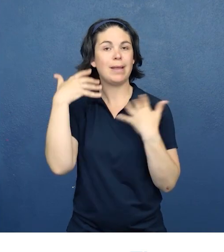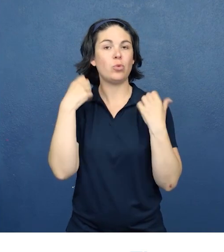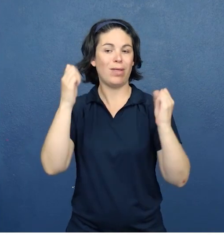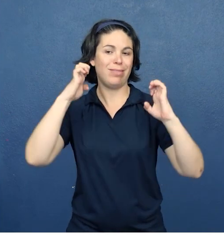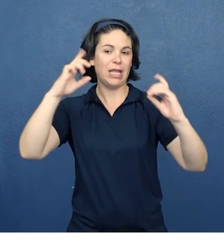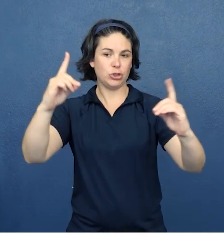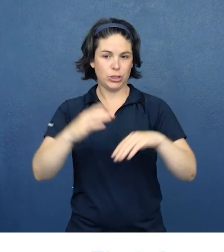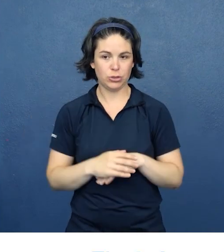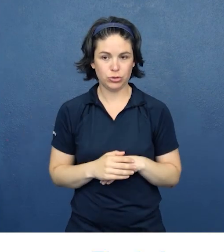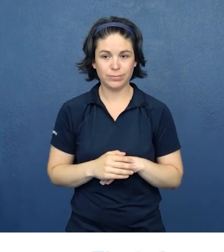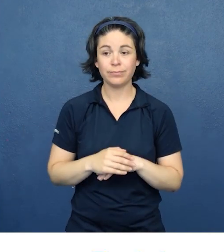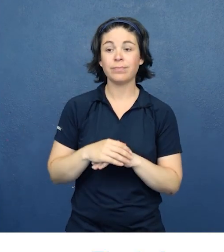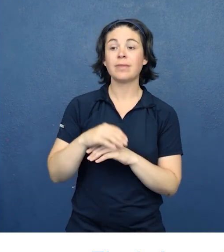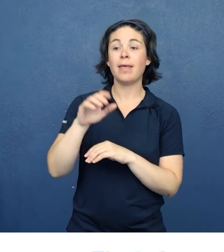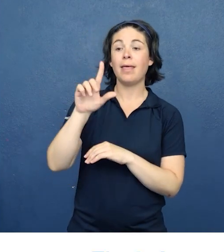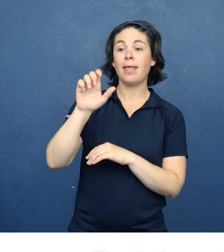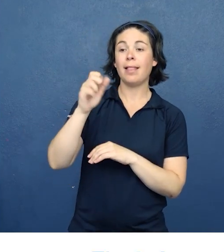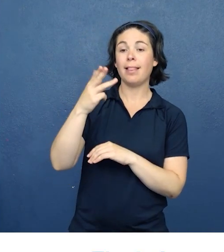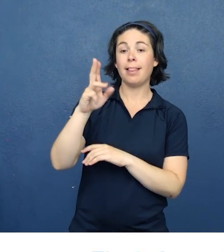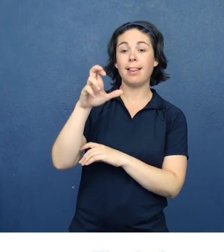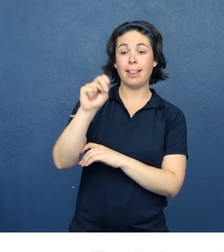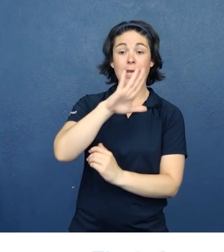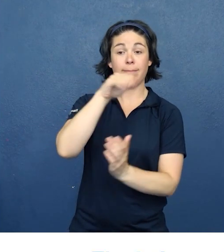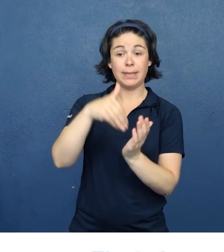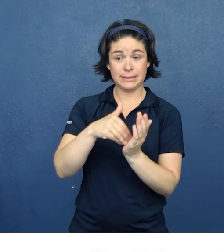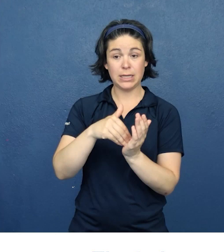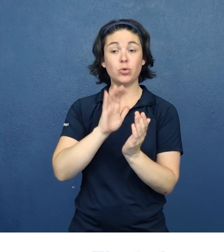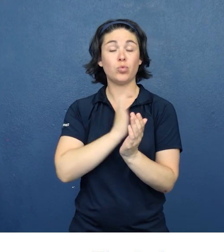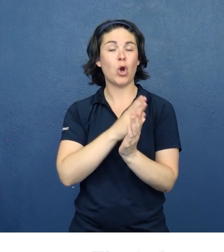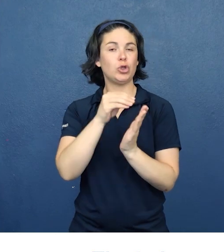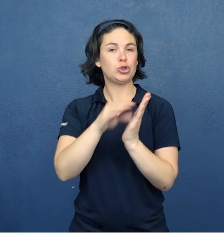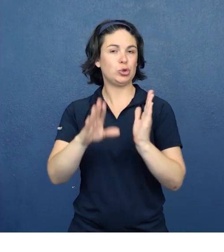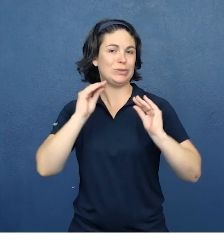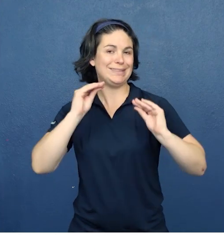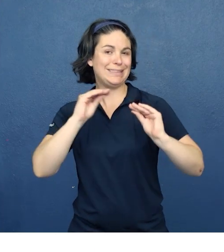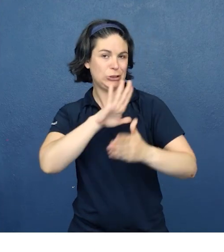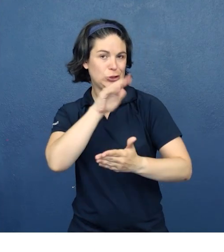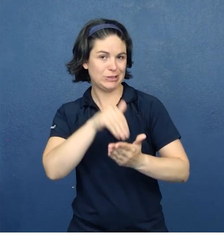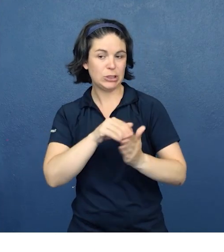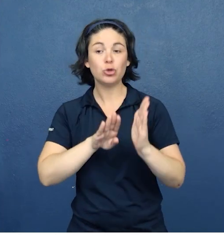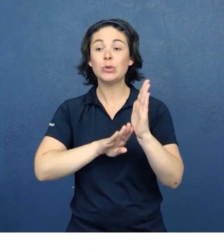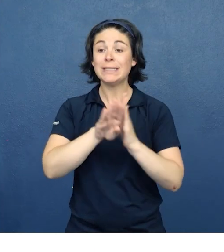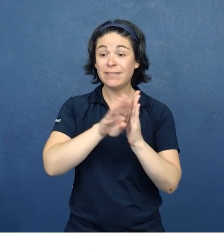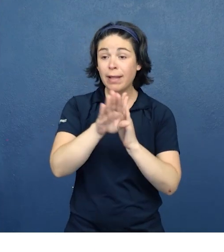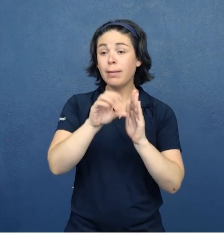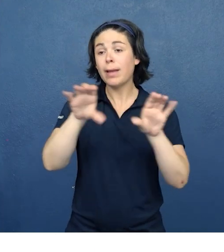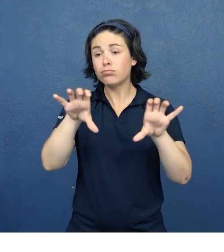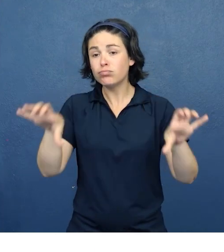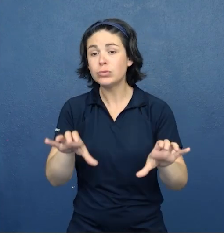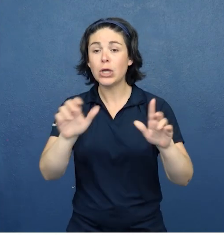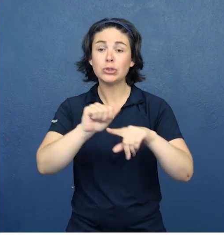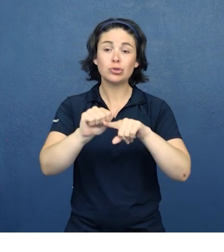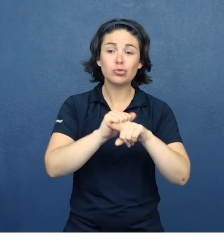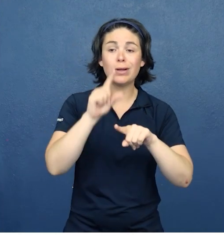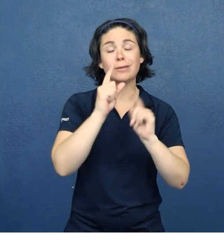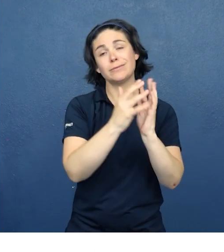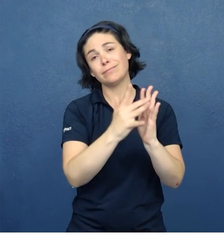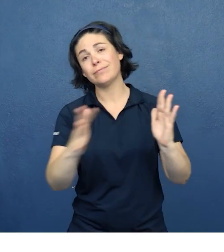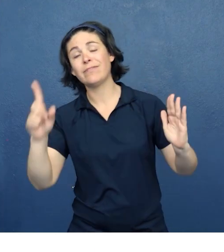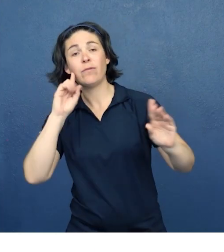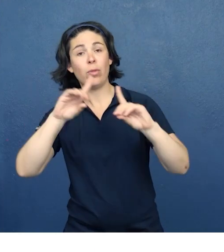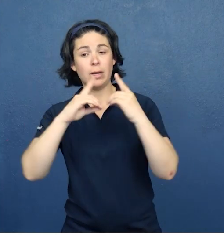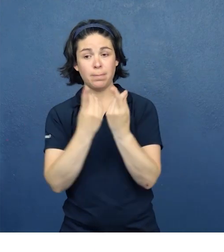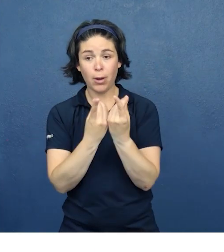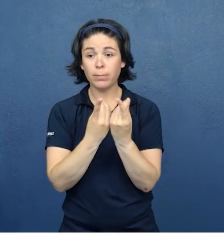education. The Layman Center, our student training center and teaching center, also develops and conducts trainings across the